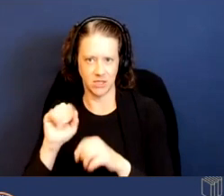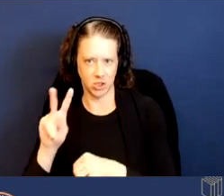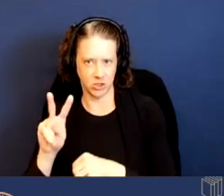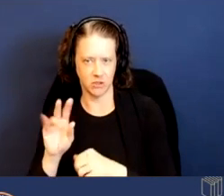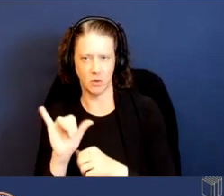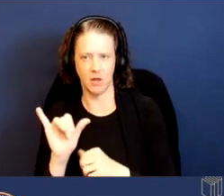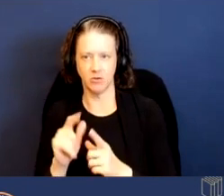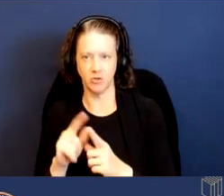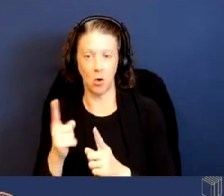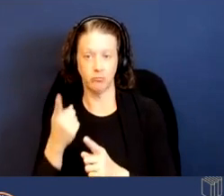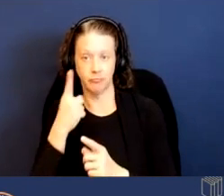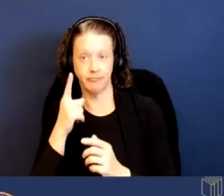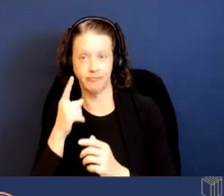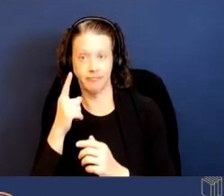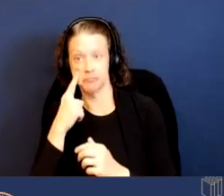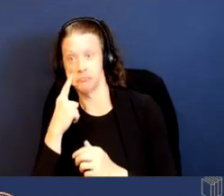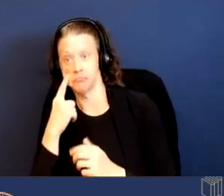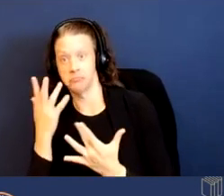on the lookout for, I